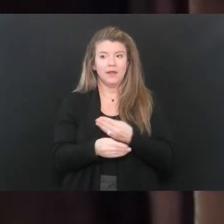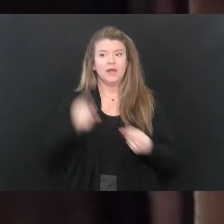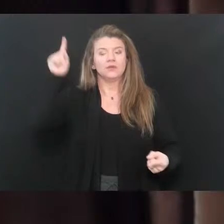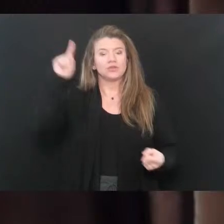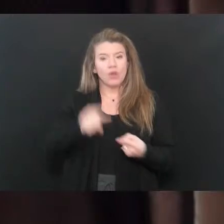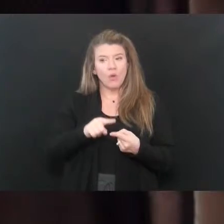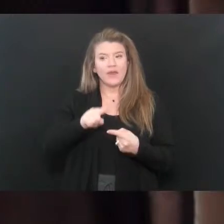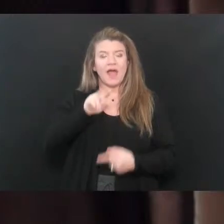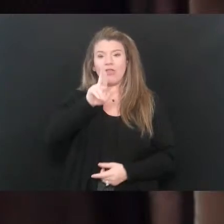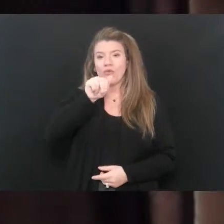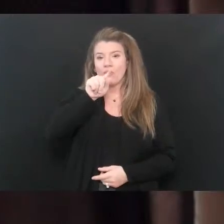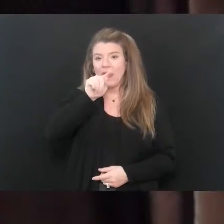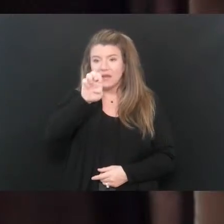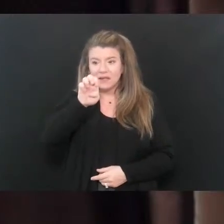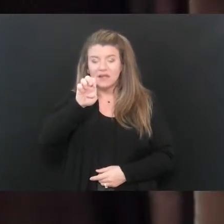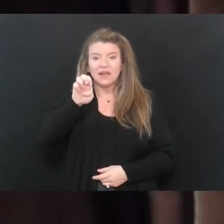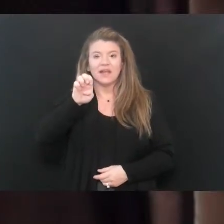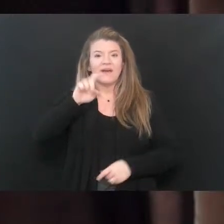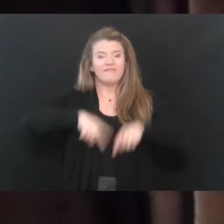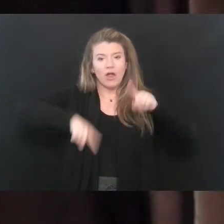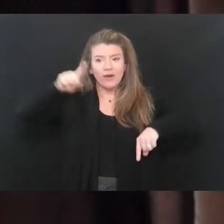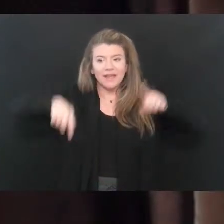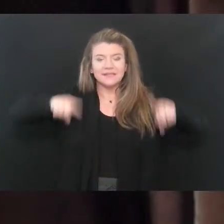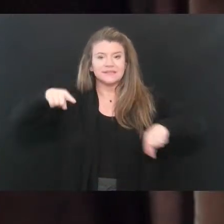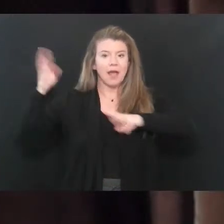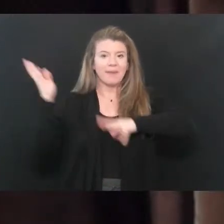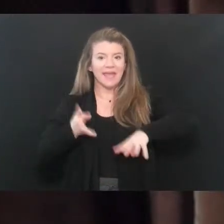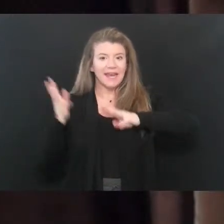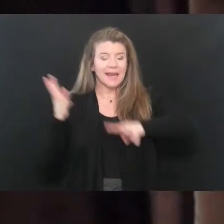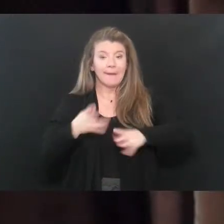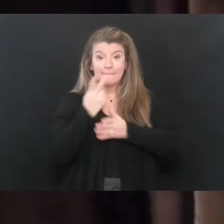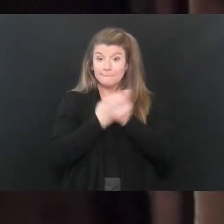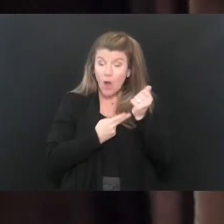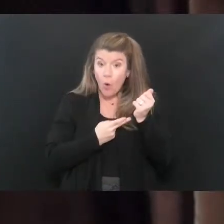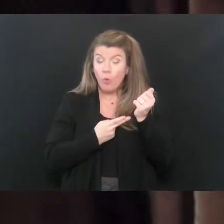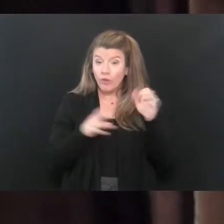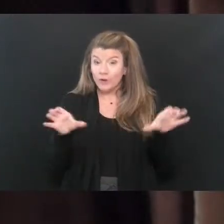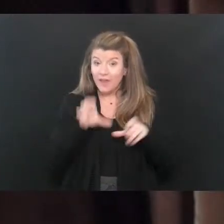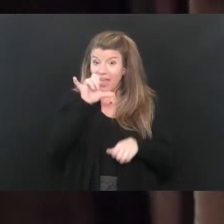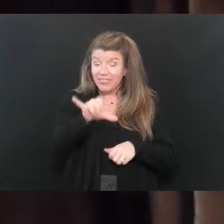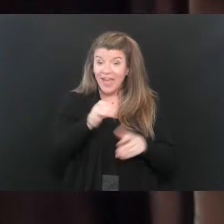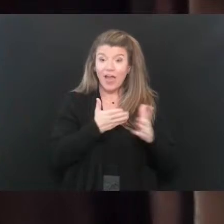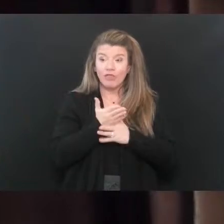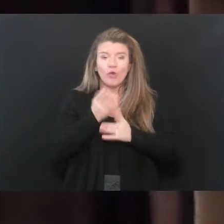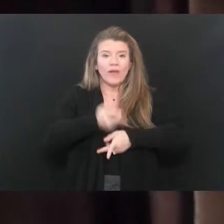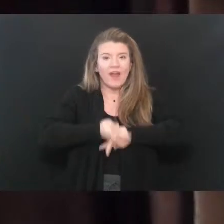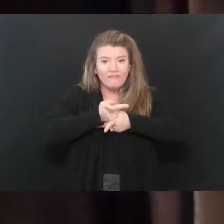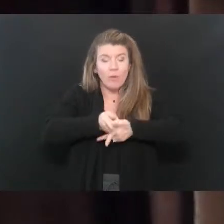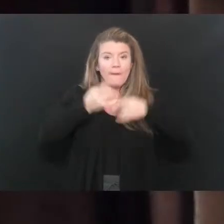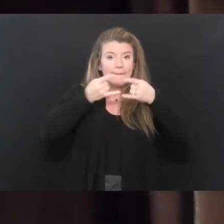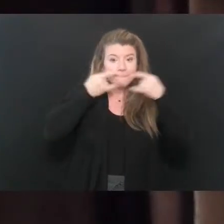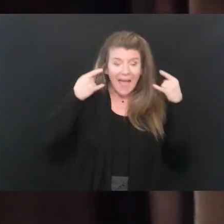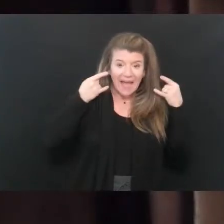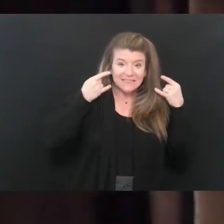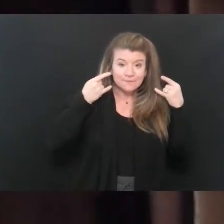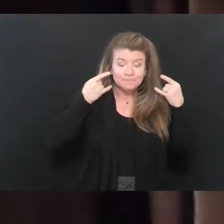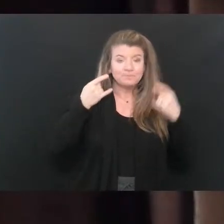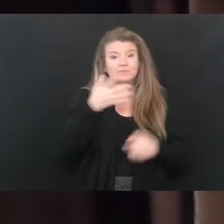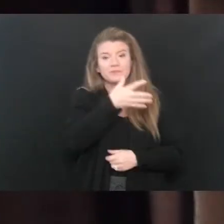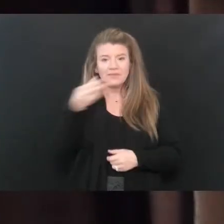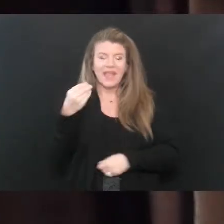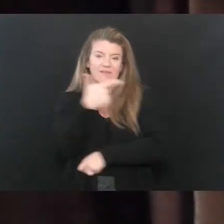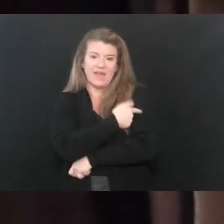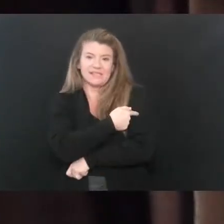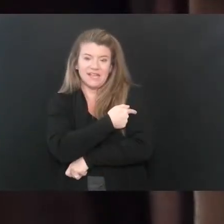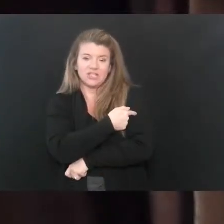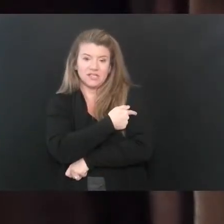the rate of variants coming in, both of which are done by being careful with masks and all that, but really by